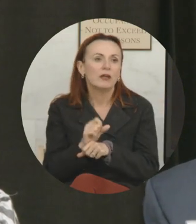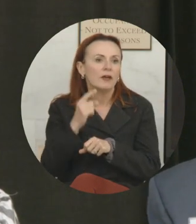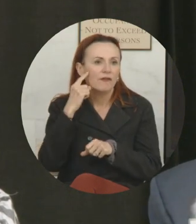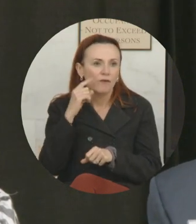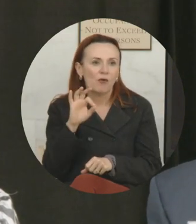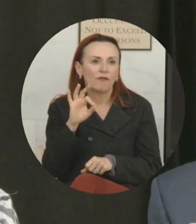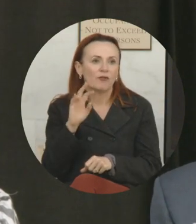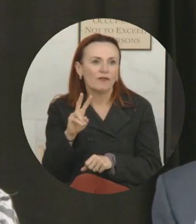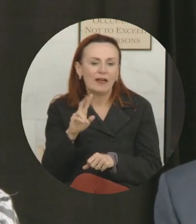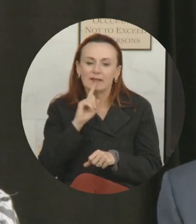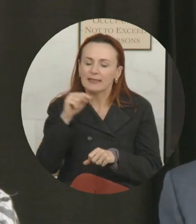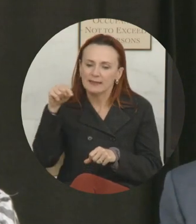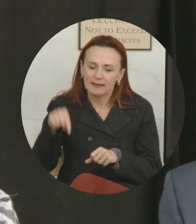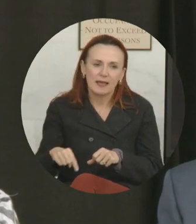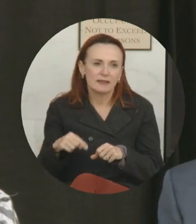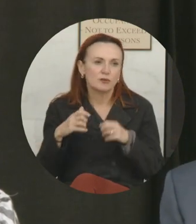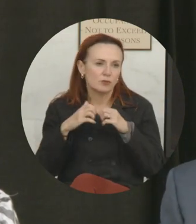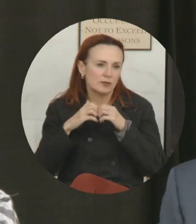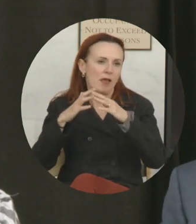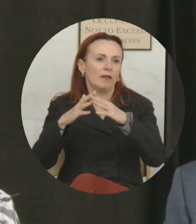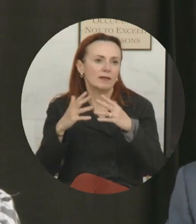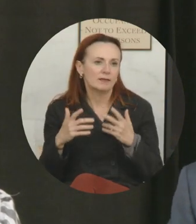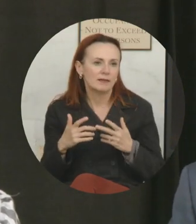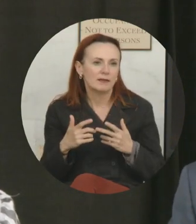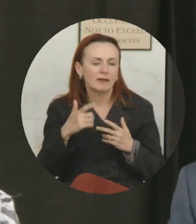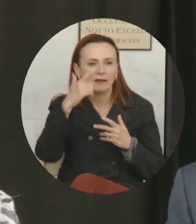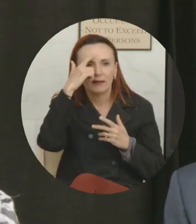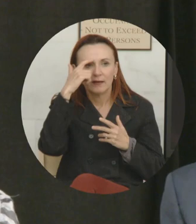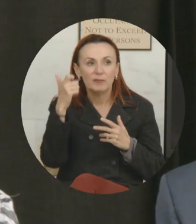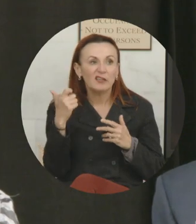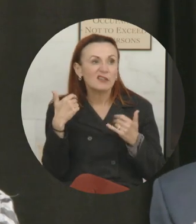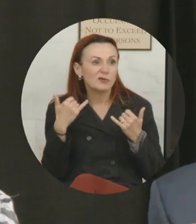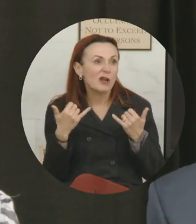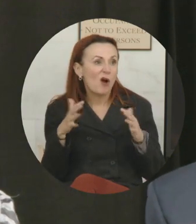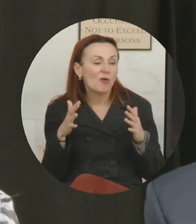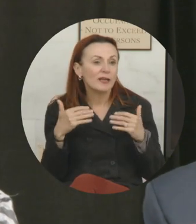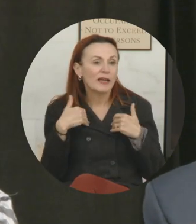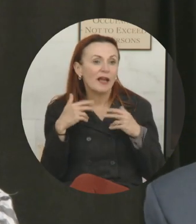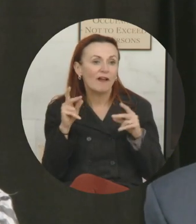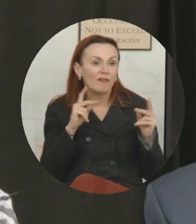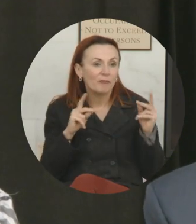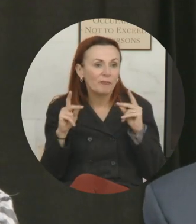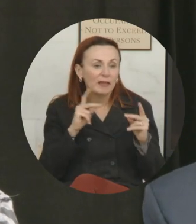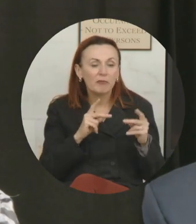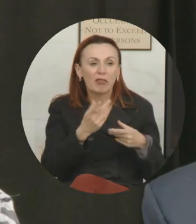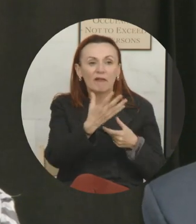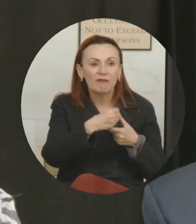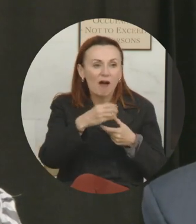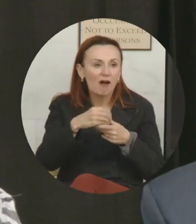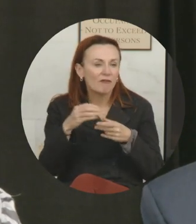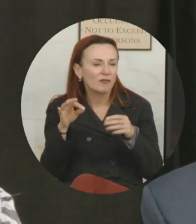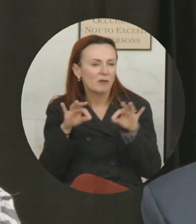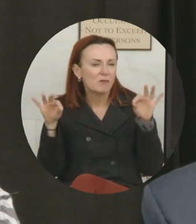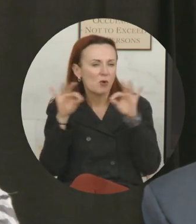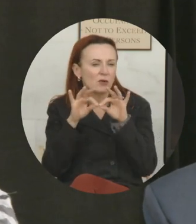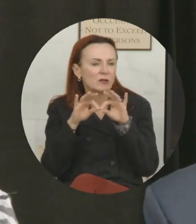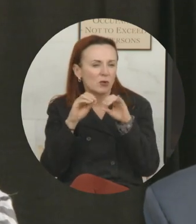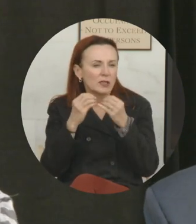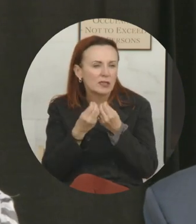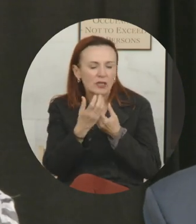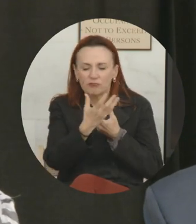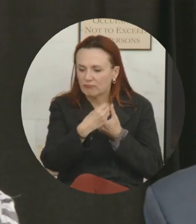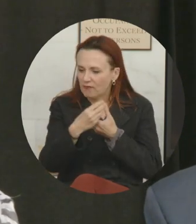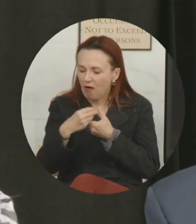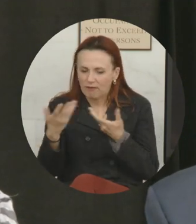Fruitvale and for all of our partners, because we have all of the major partners engaged, the La Clinica, Centro Legal, the different schools and